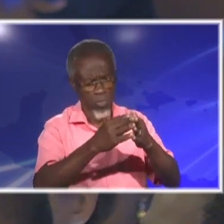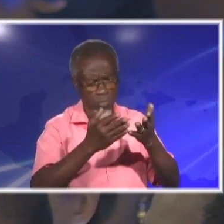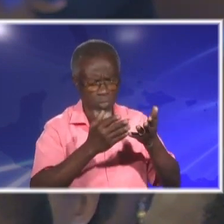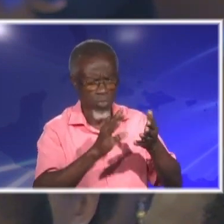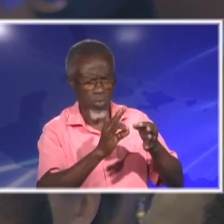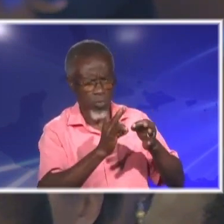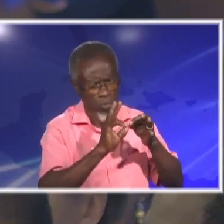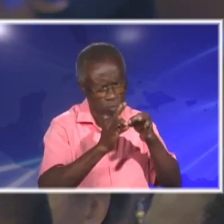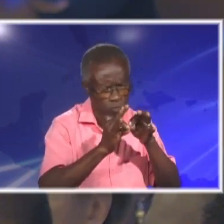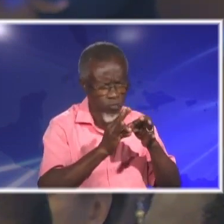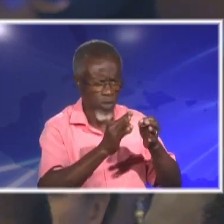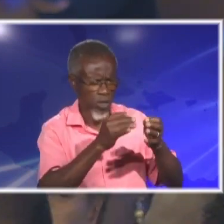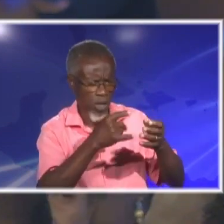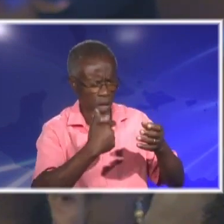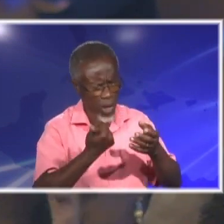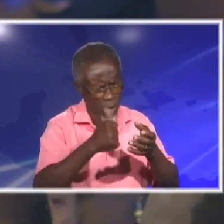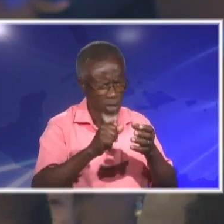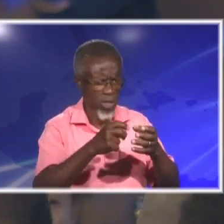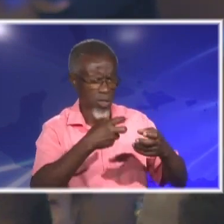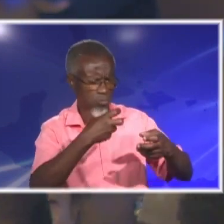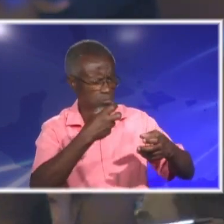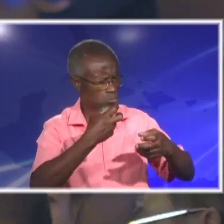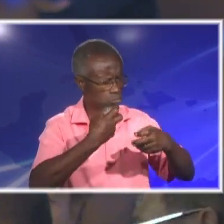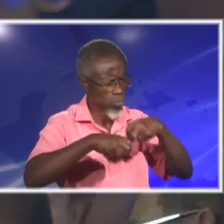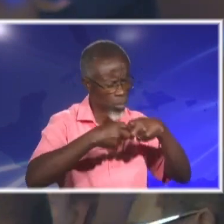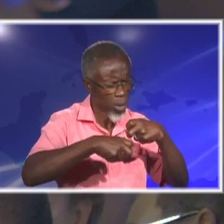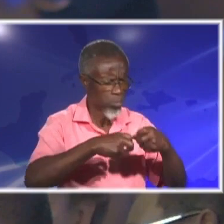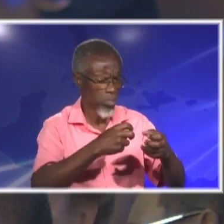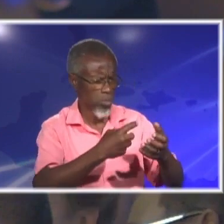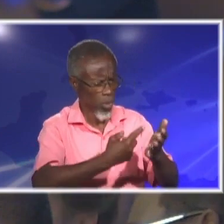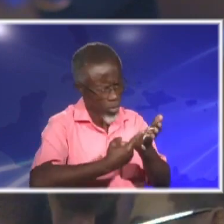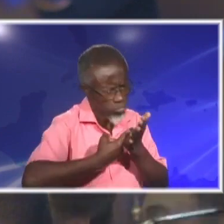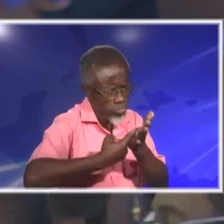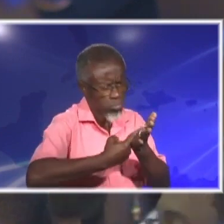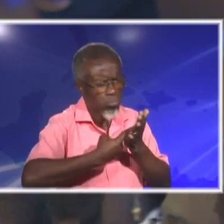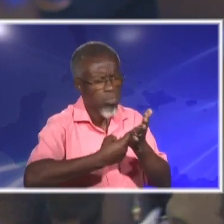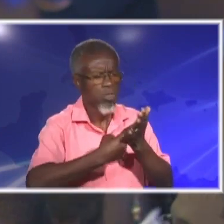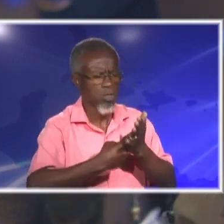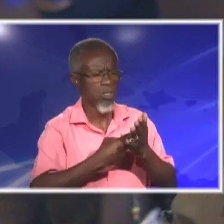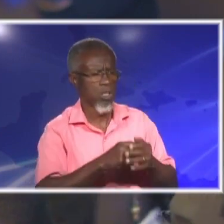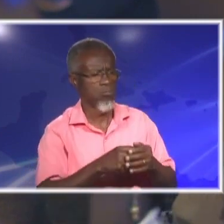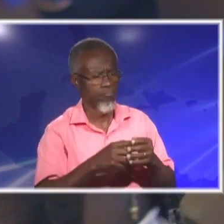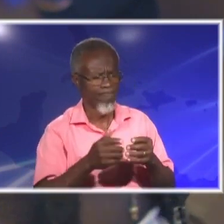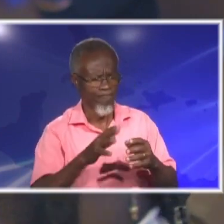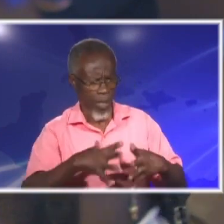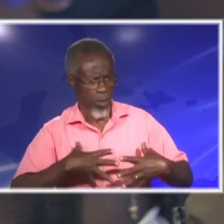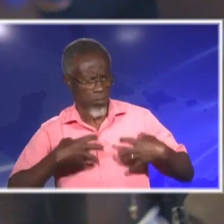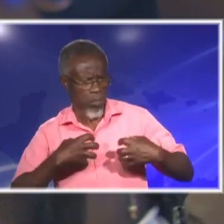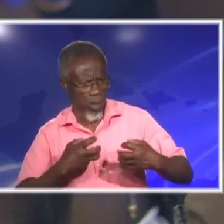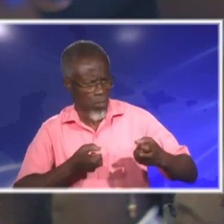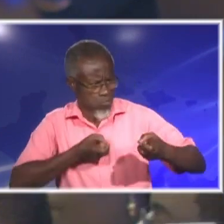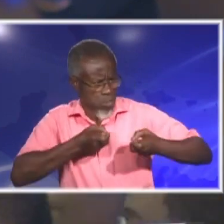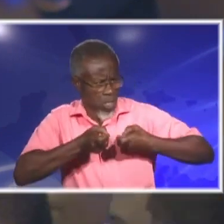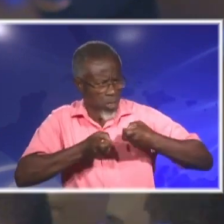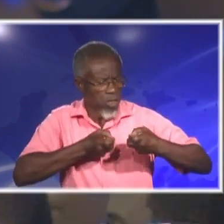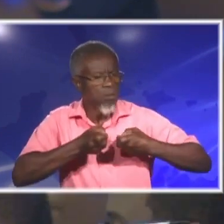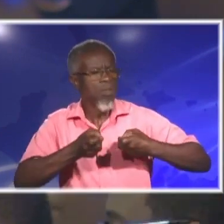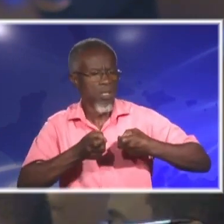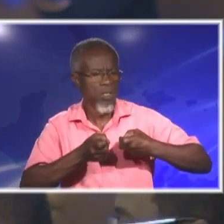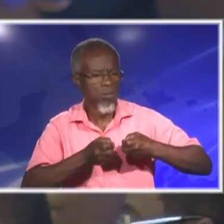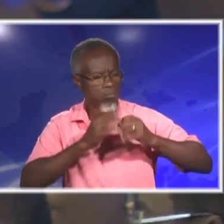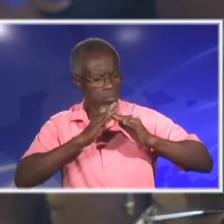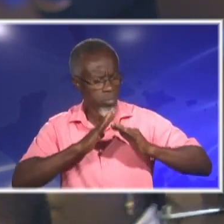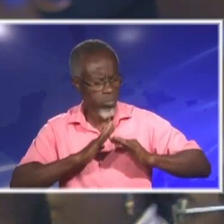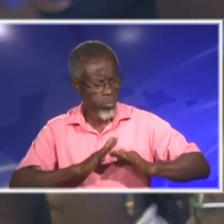is using ADR in conflict resolution and anger management and capacity building at the school